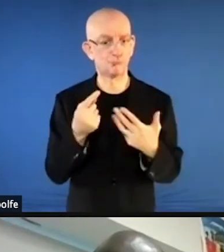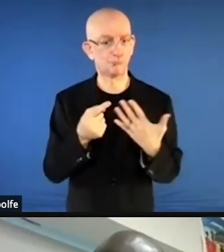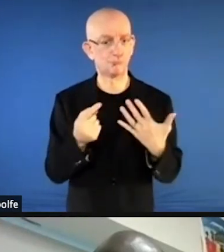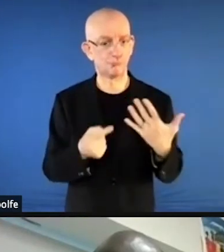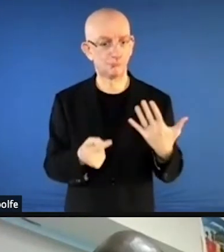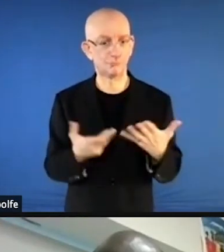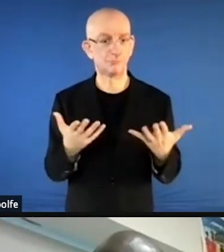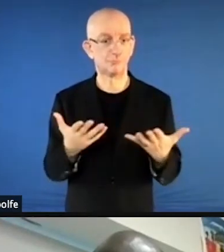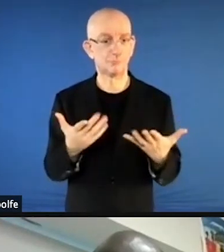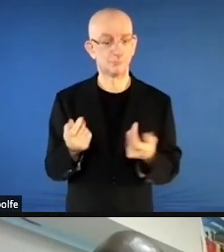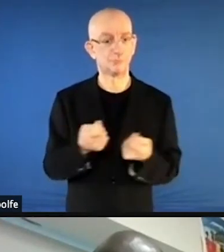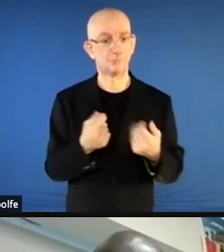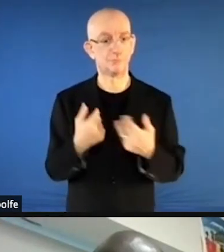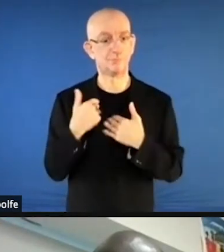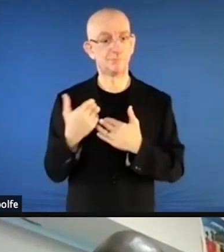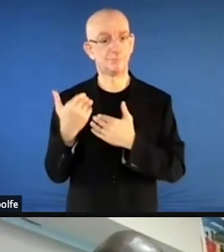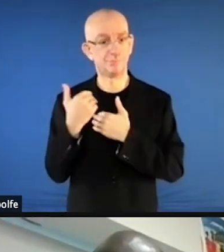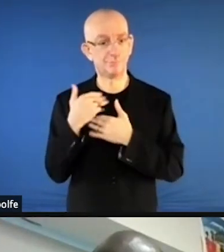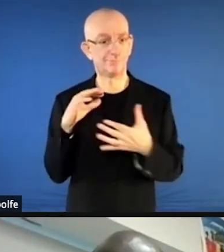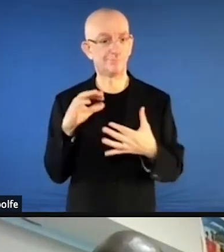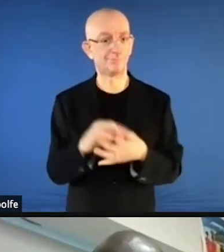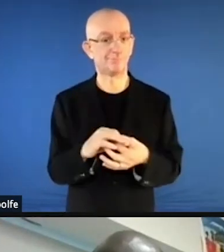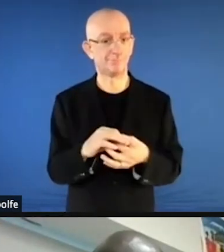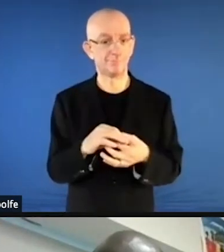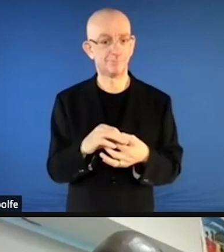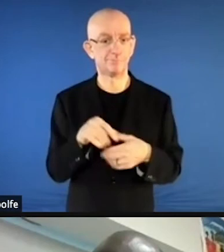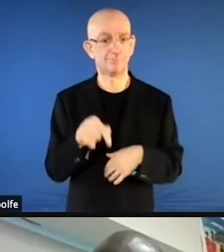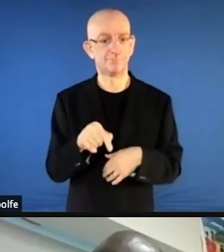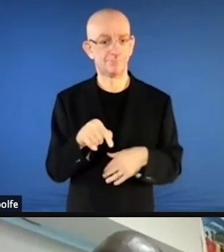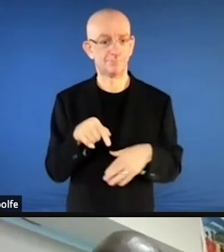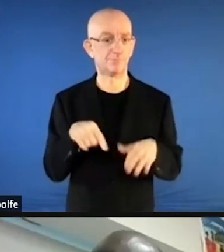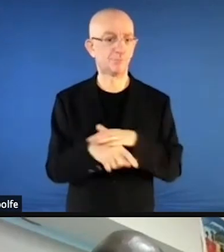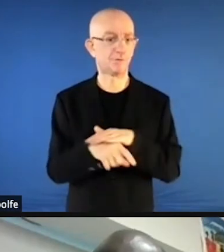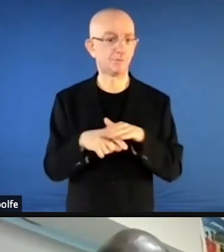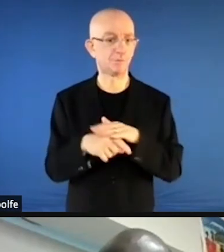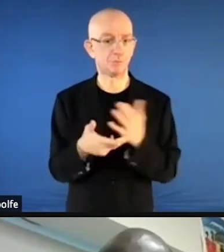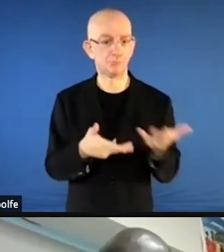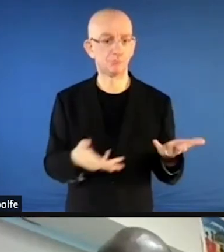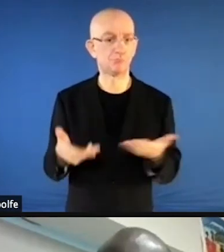I want to say that we need more